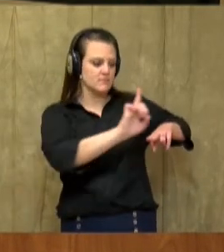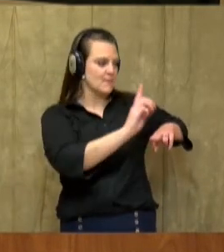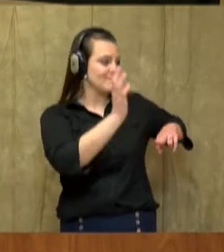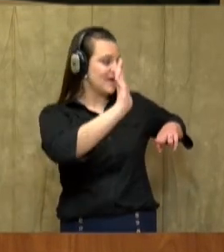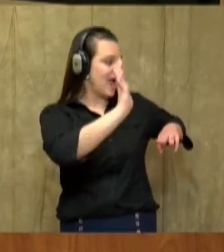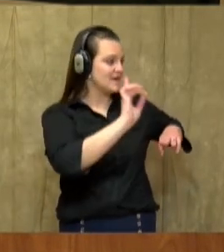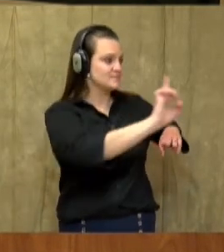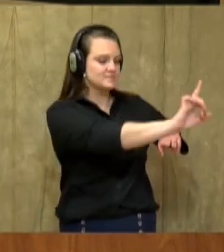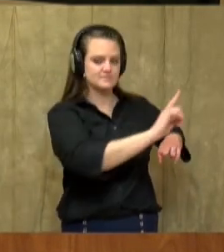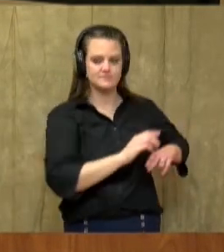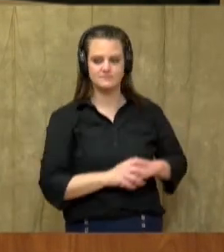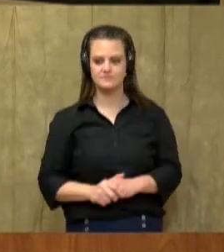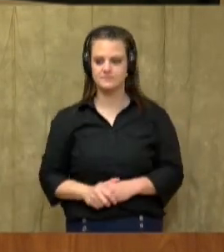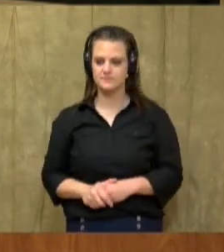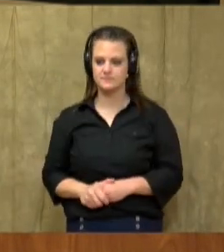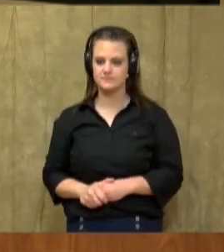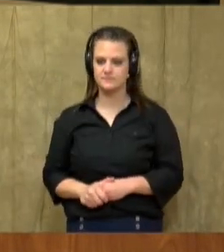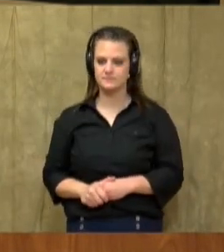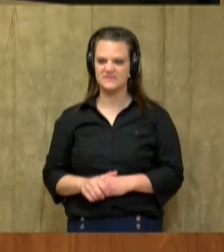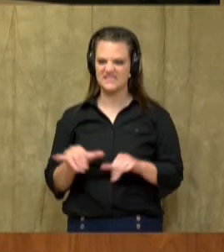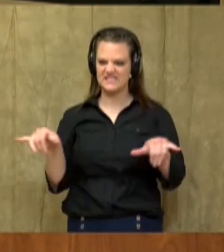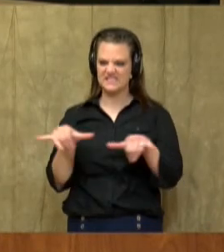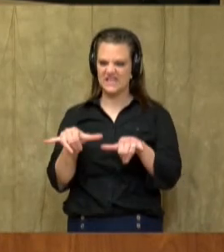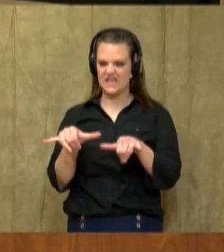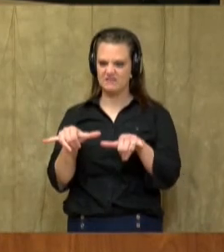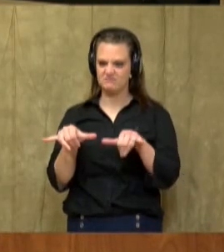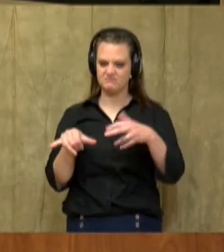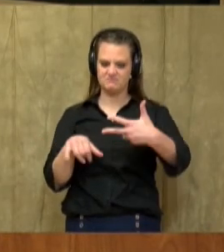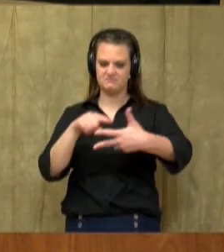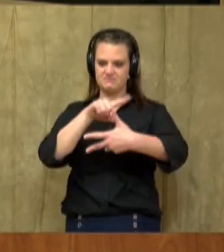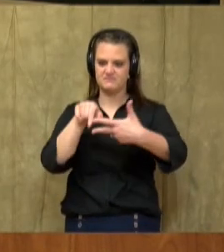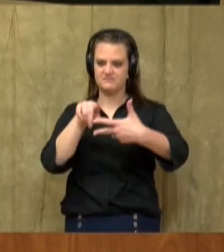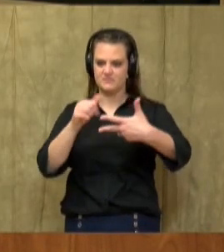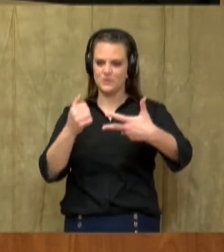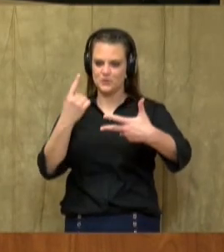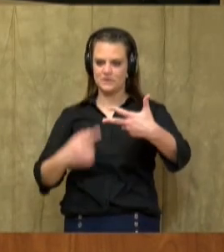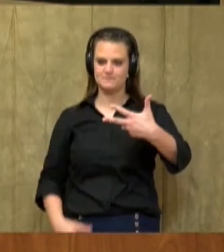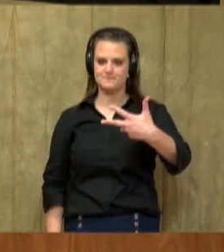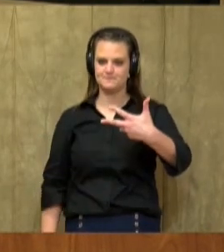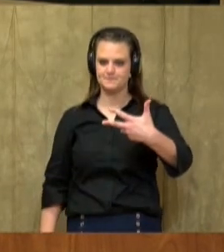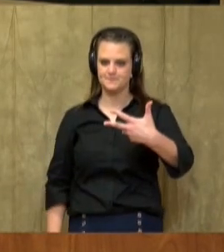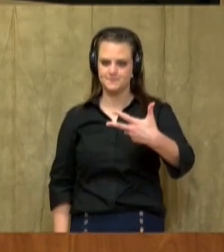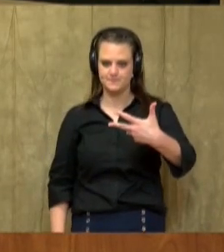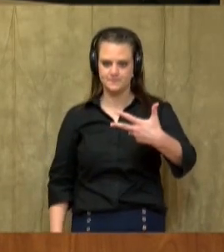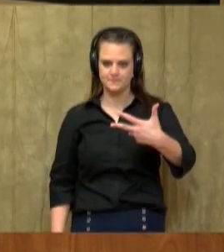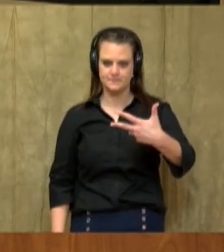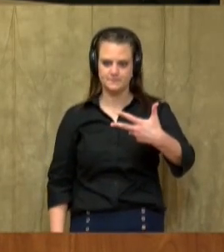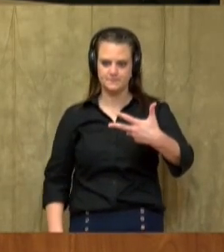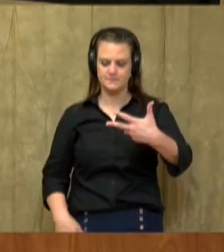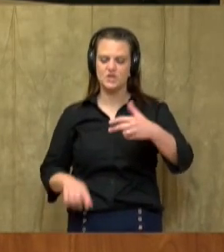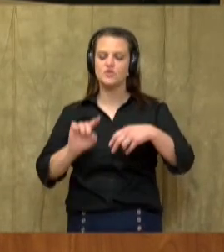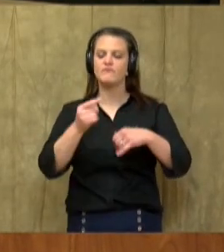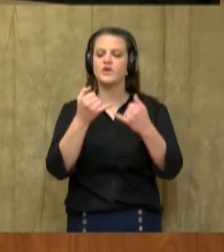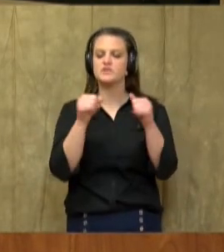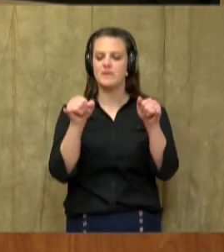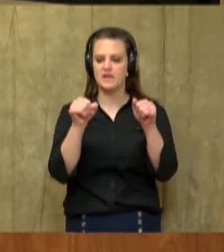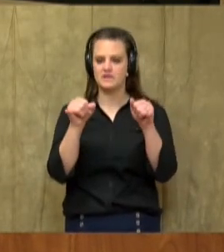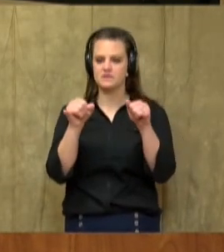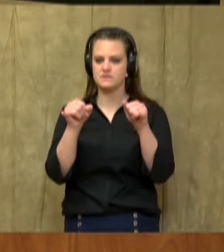goes in those 2 blanks? Is it the same bye? Or is it 2 different byes? Which one would go in the first